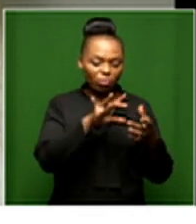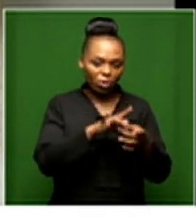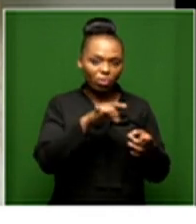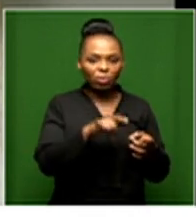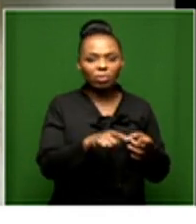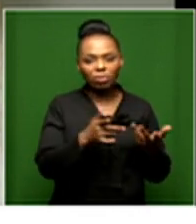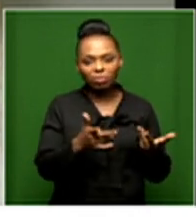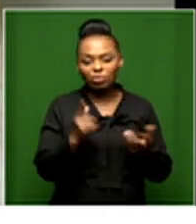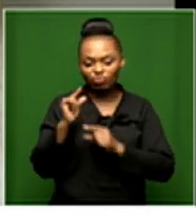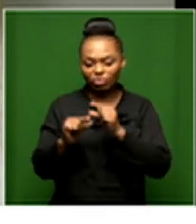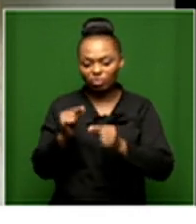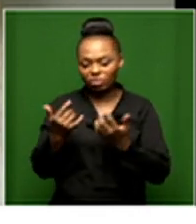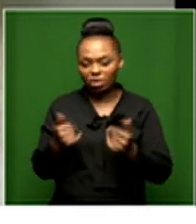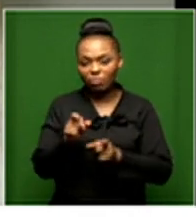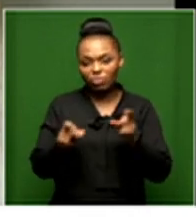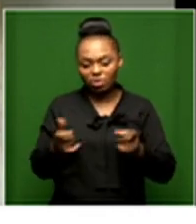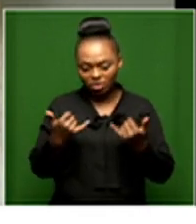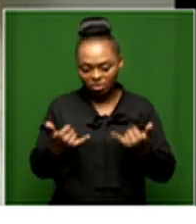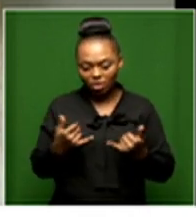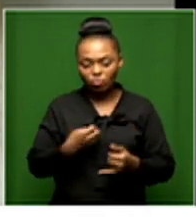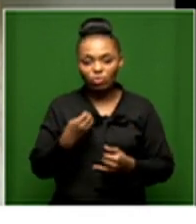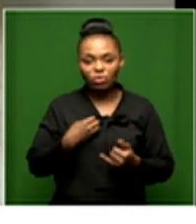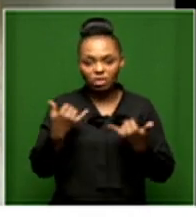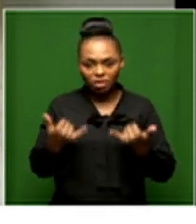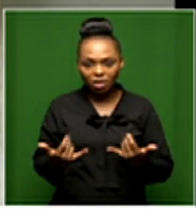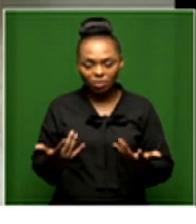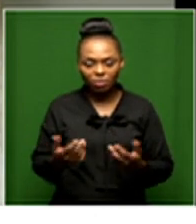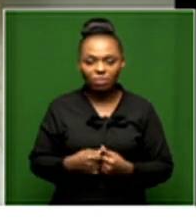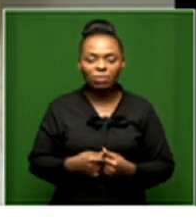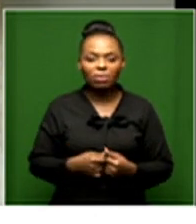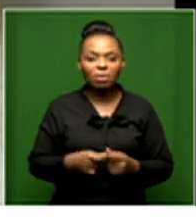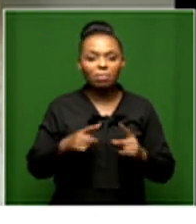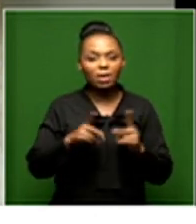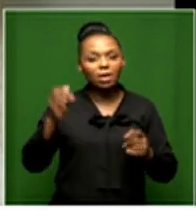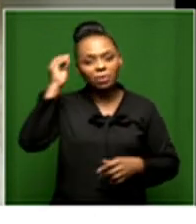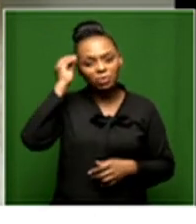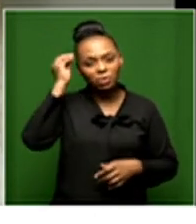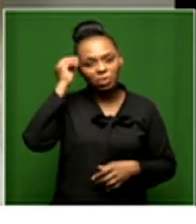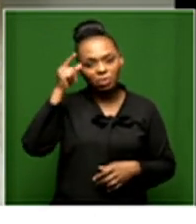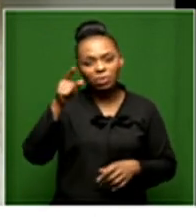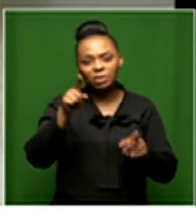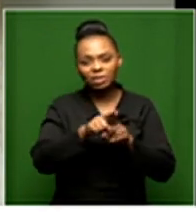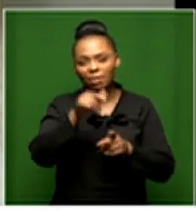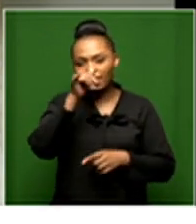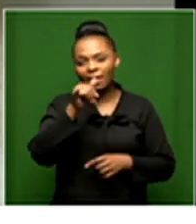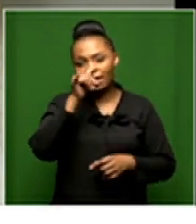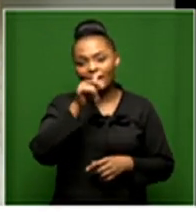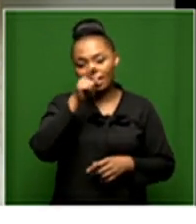in a multi-generational estate. Because of, sadly, what we know, that crime has risen.